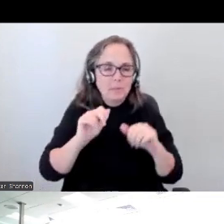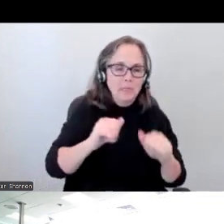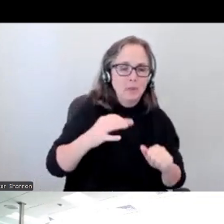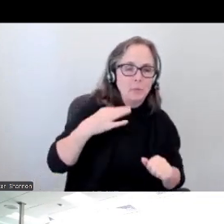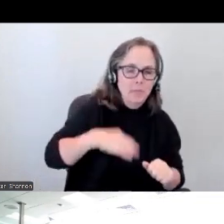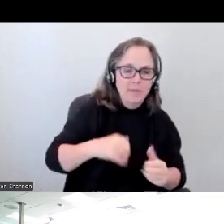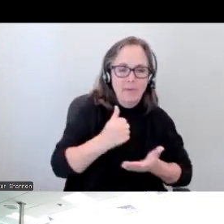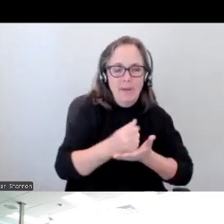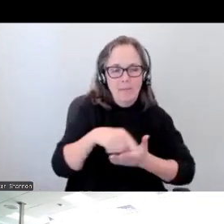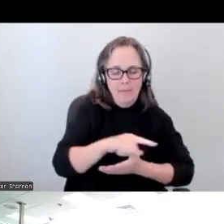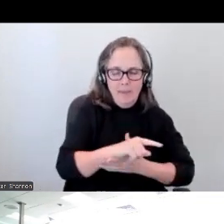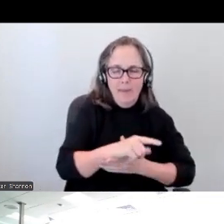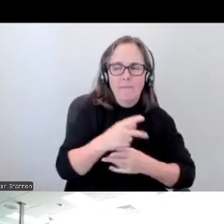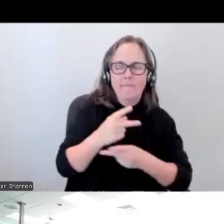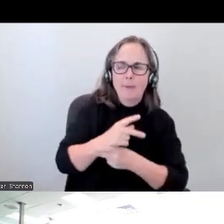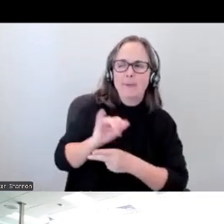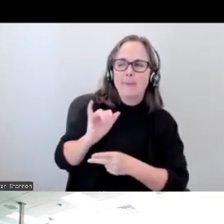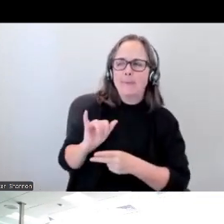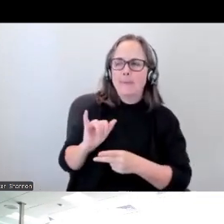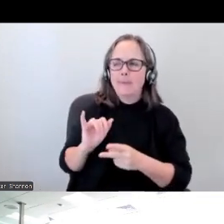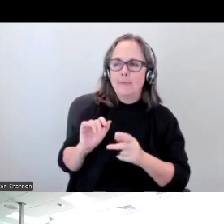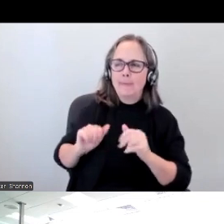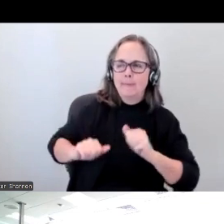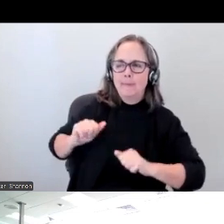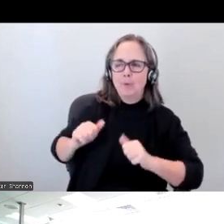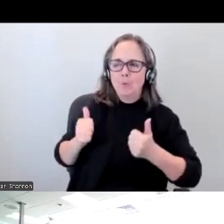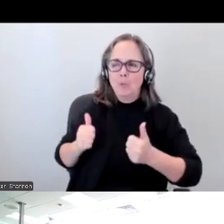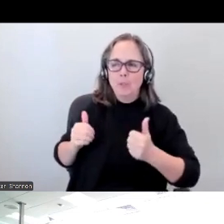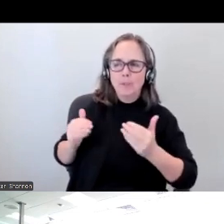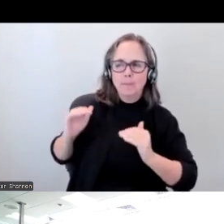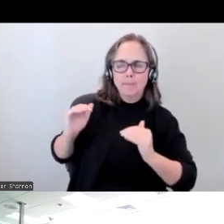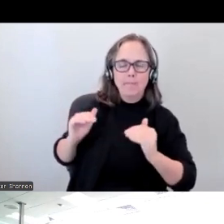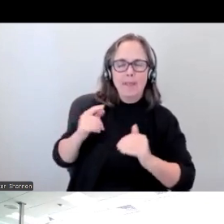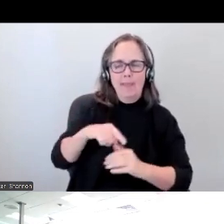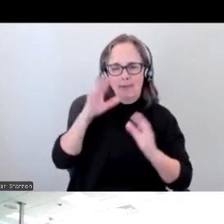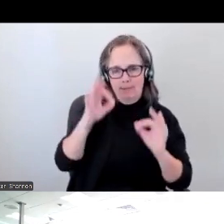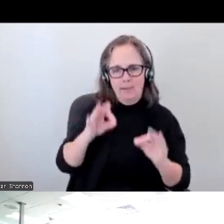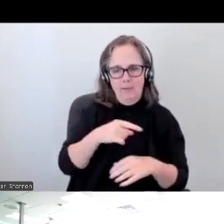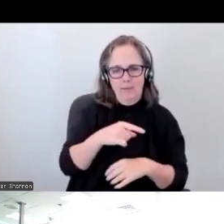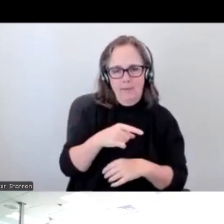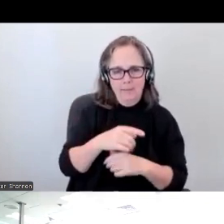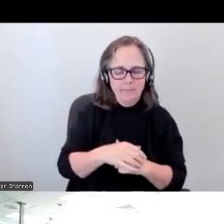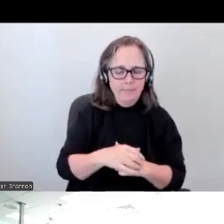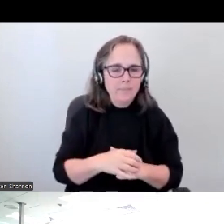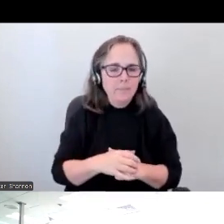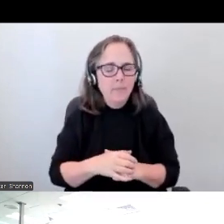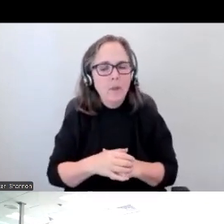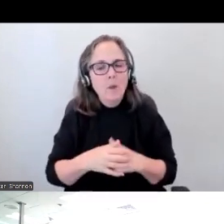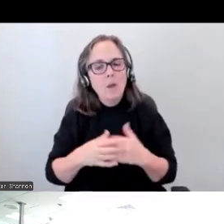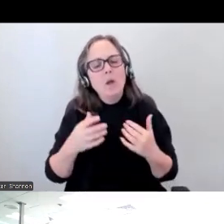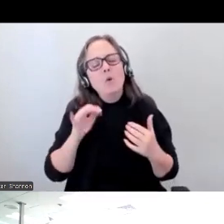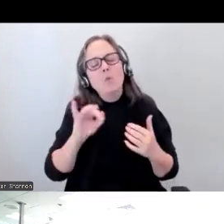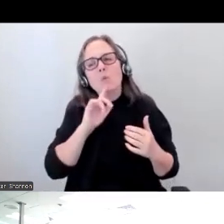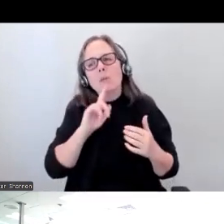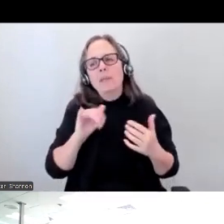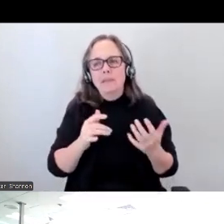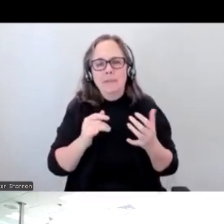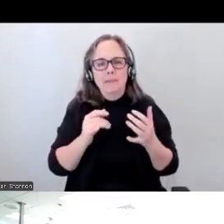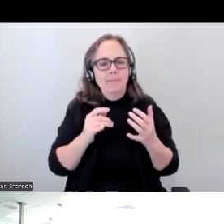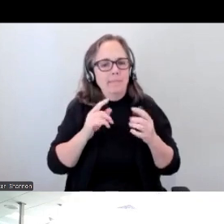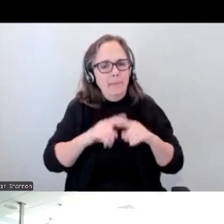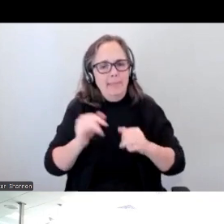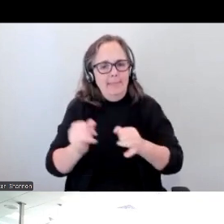the patient come to very much a patient-centered decision. And this very much comes down to individual